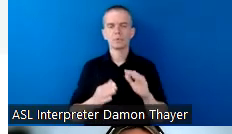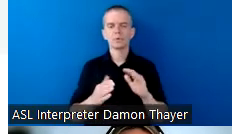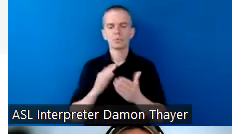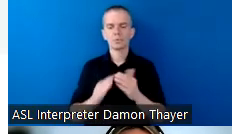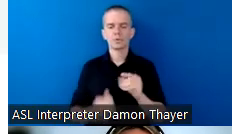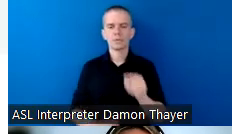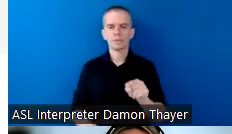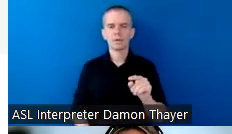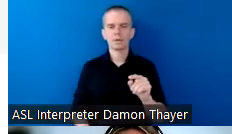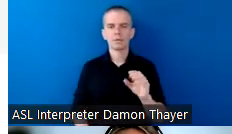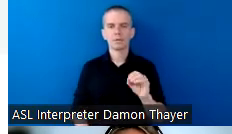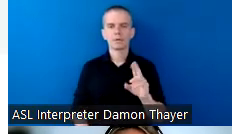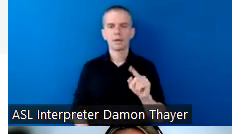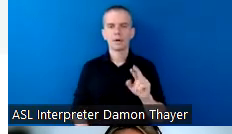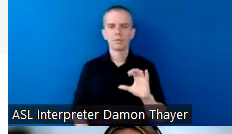at